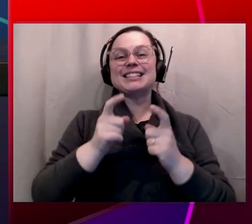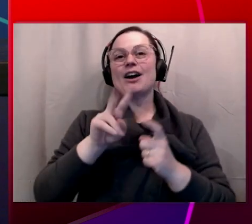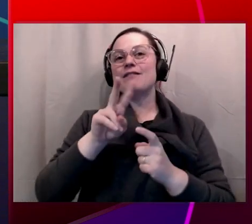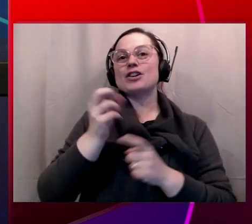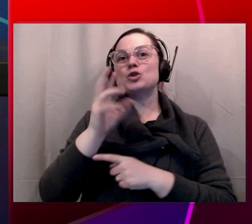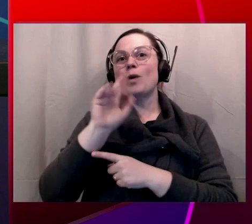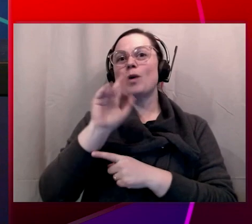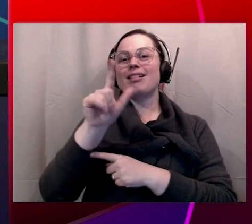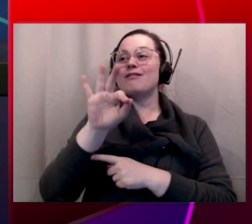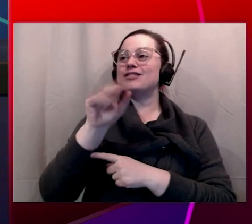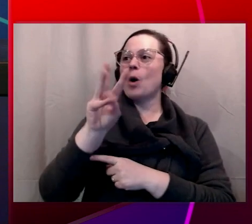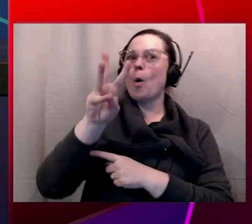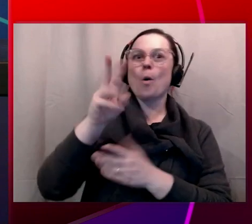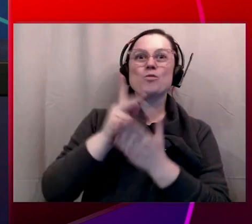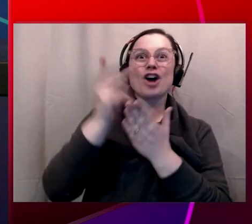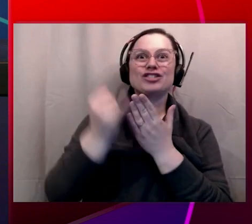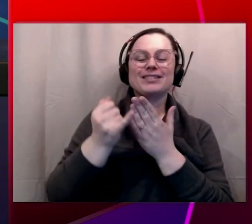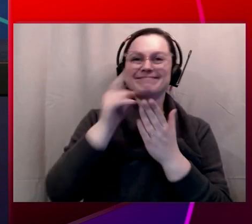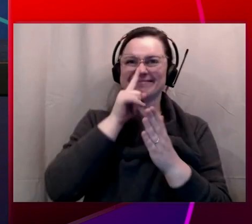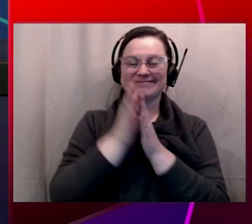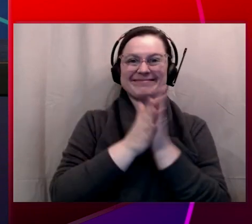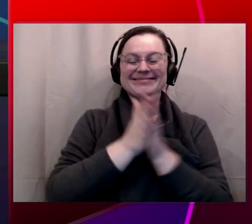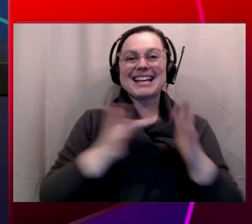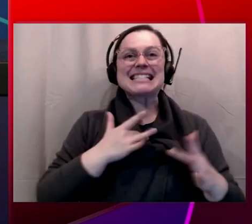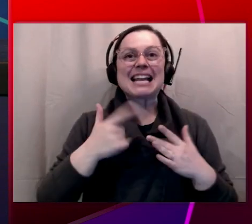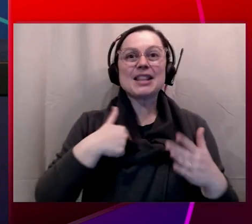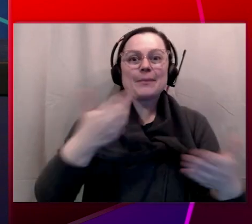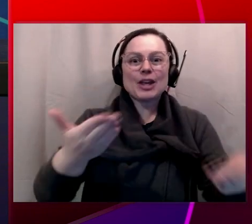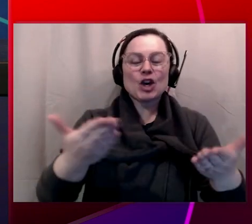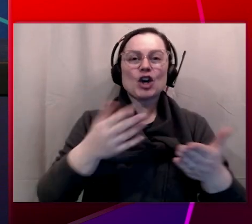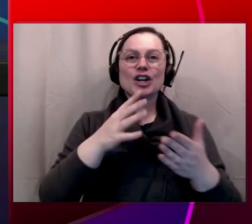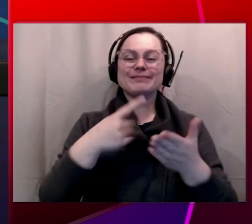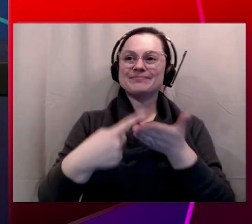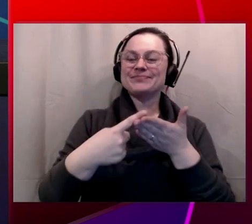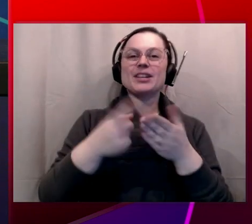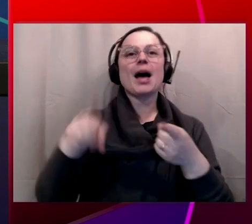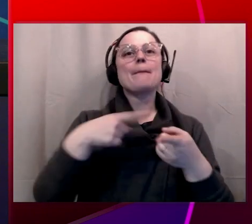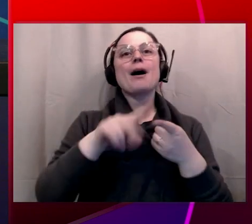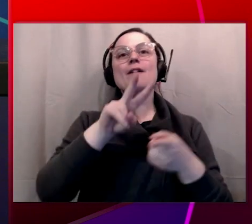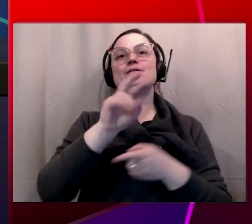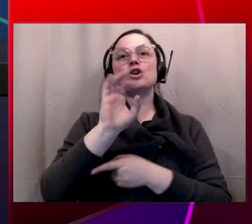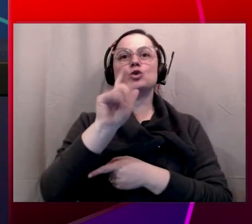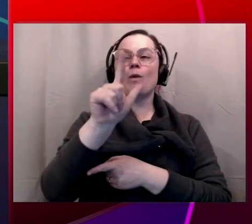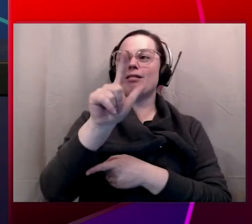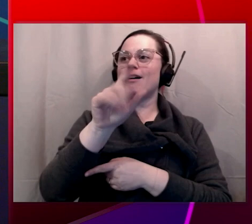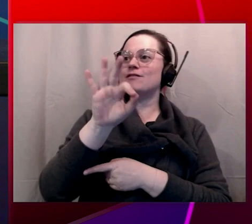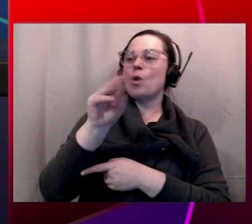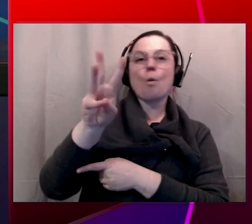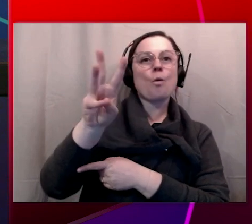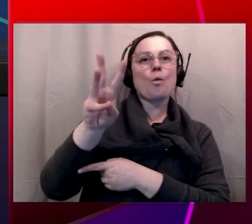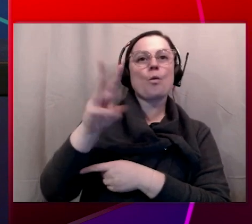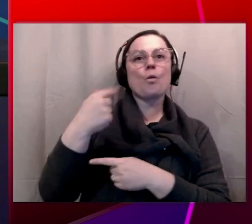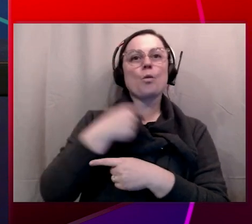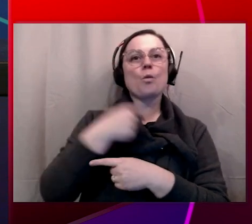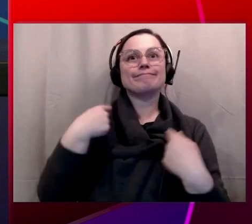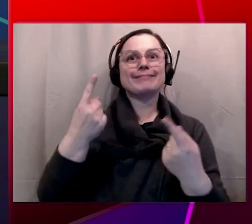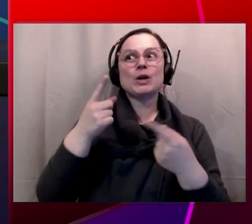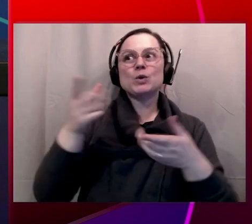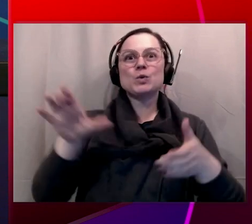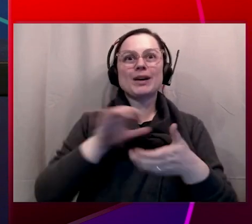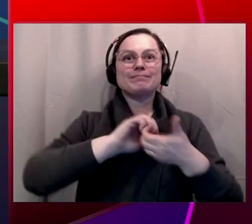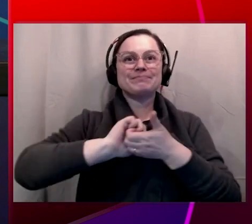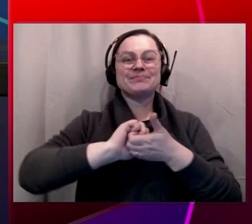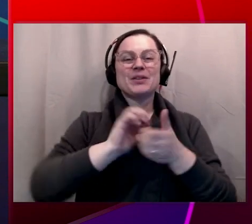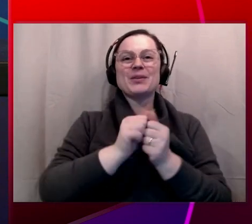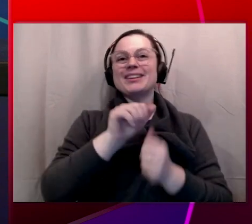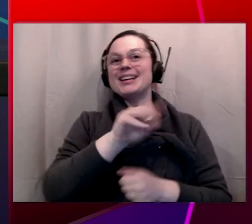project. And I'm really excited to be here to talk a little bit about Virtual Flow and what we've been doing in our partnership with AWS and